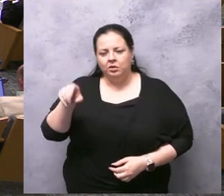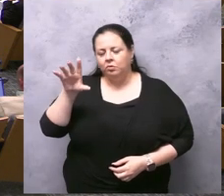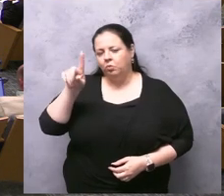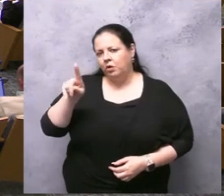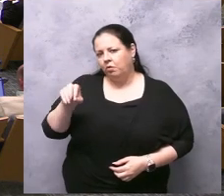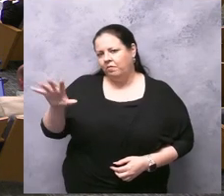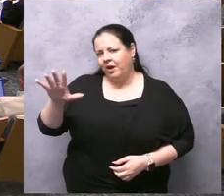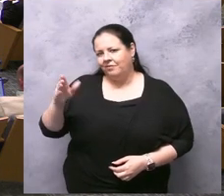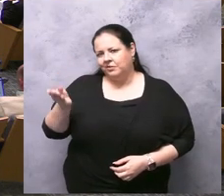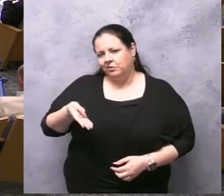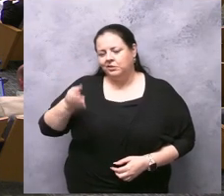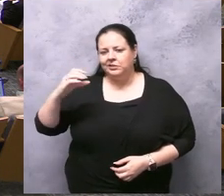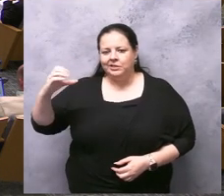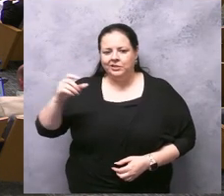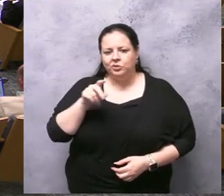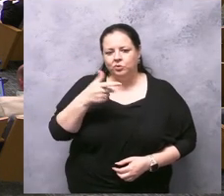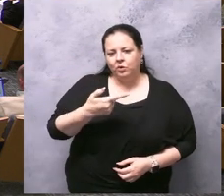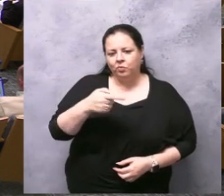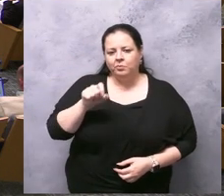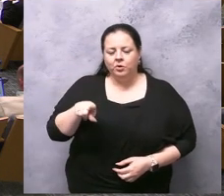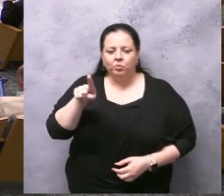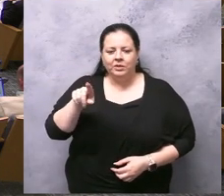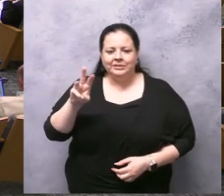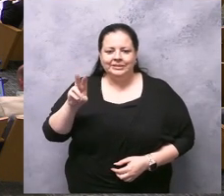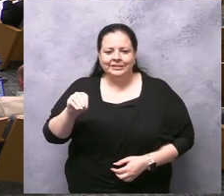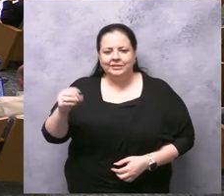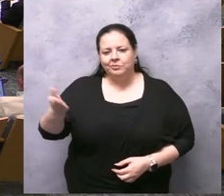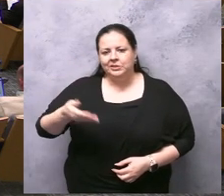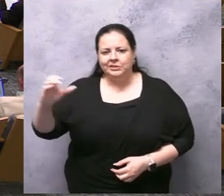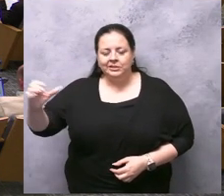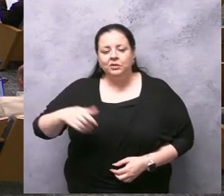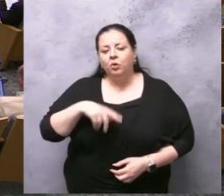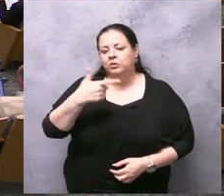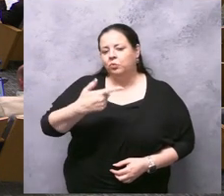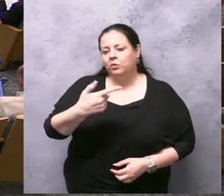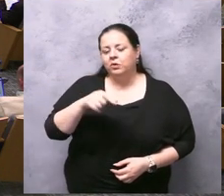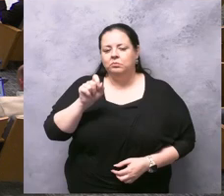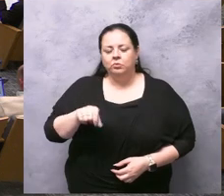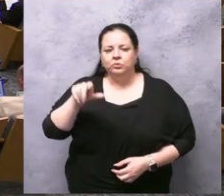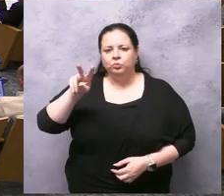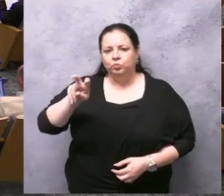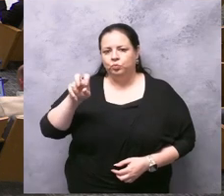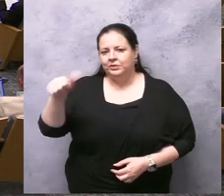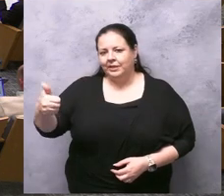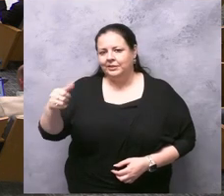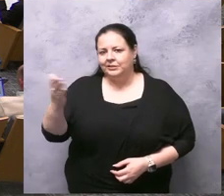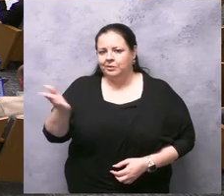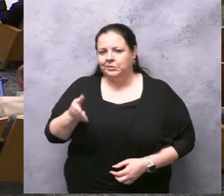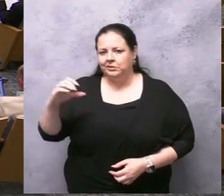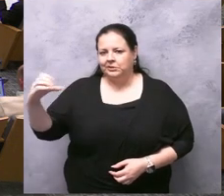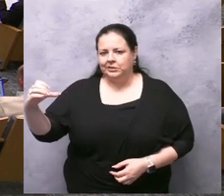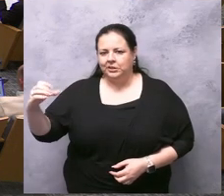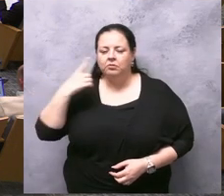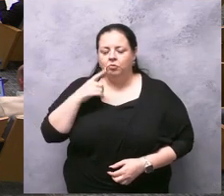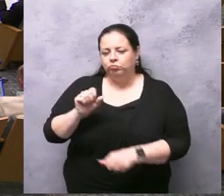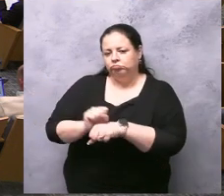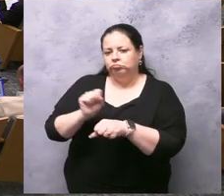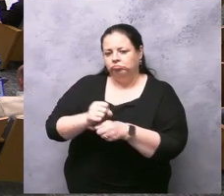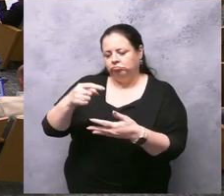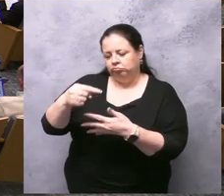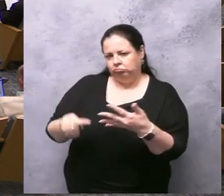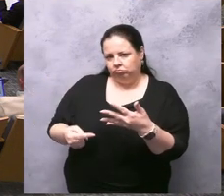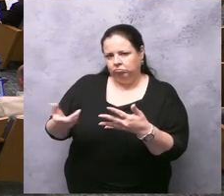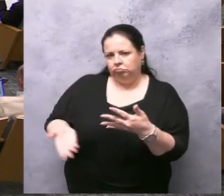Subsection C, 21.160, Subsection C, or 21.210, Subsection C, for the employees listed